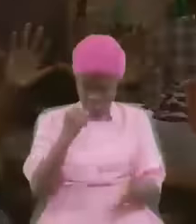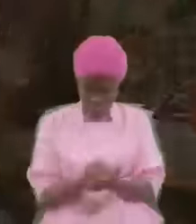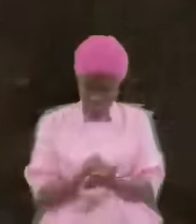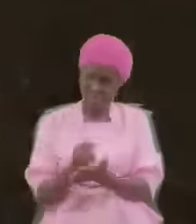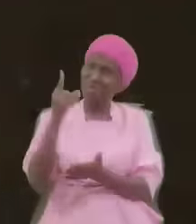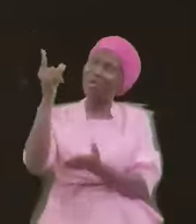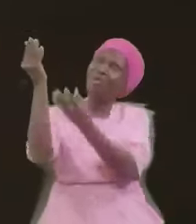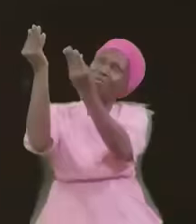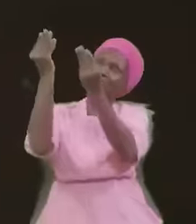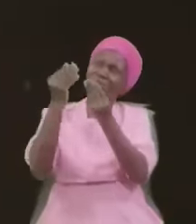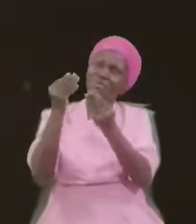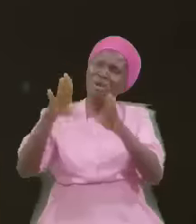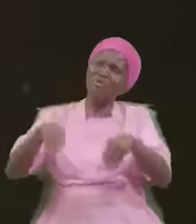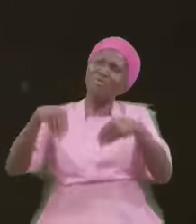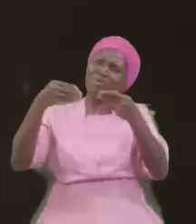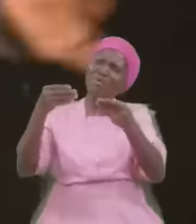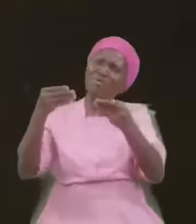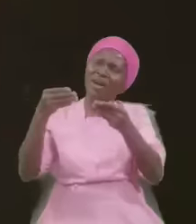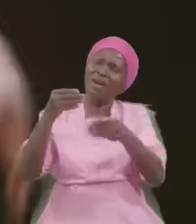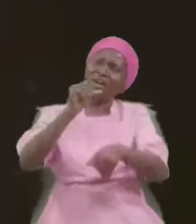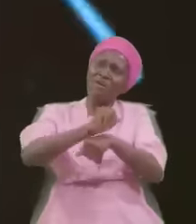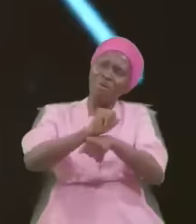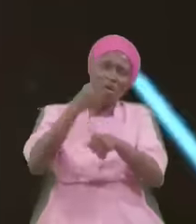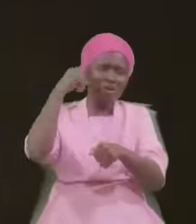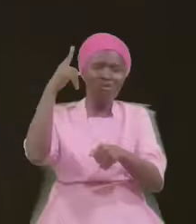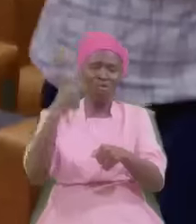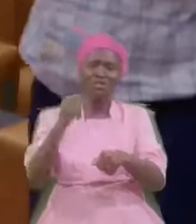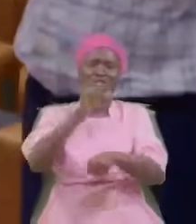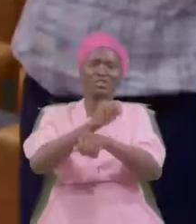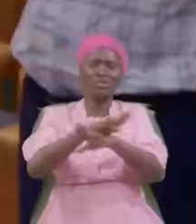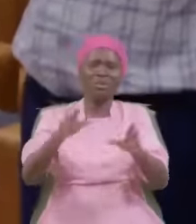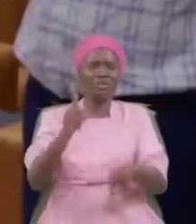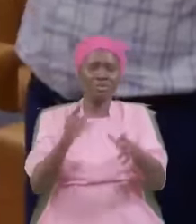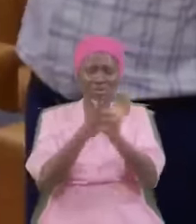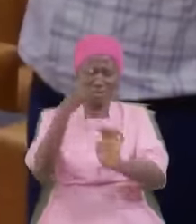Provide jobs for the jobless in Jesus' name.